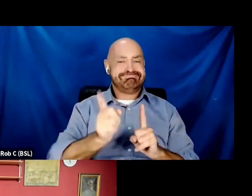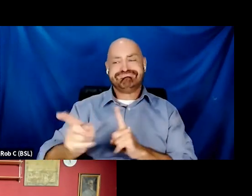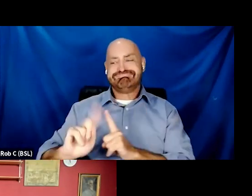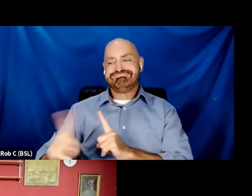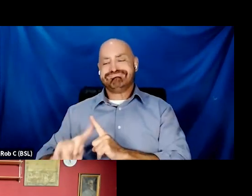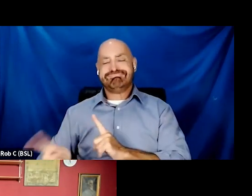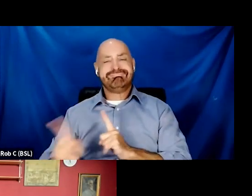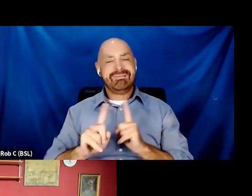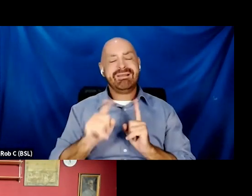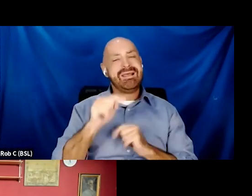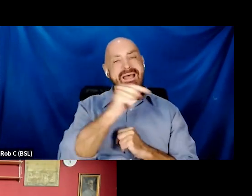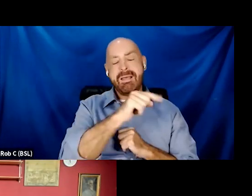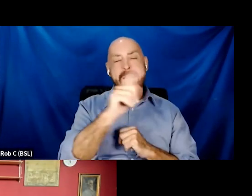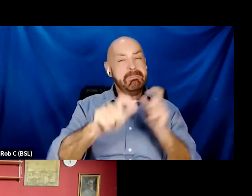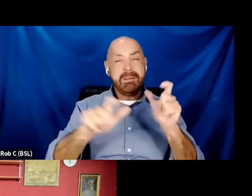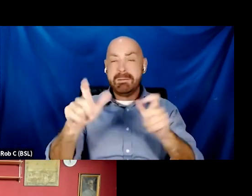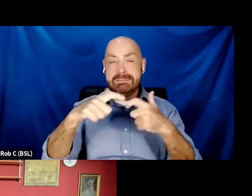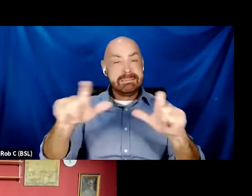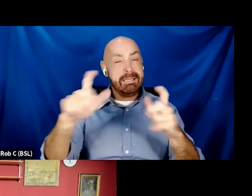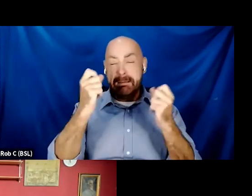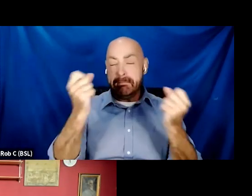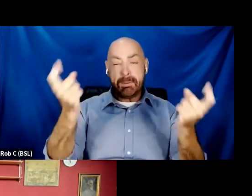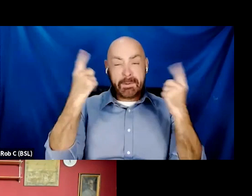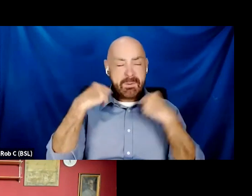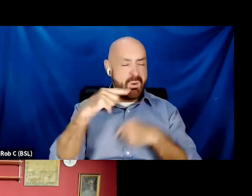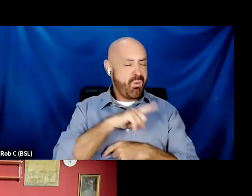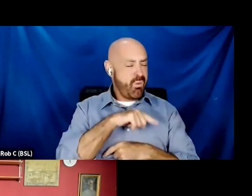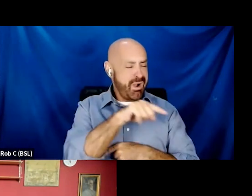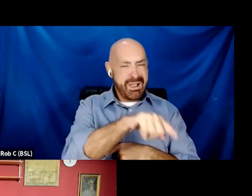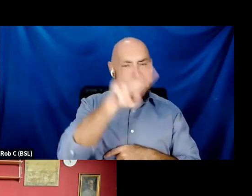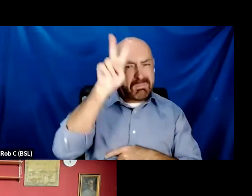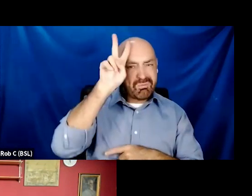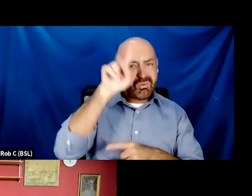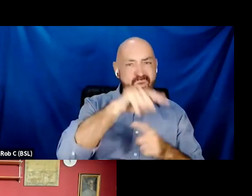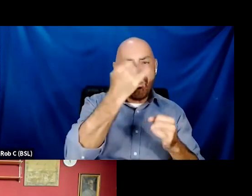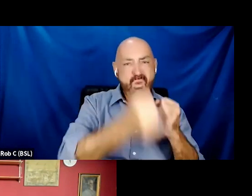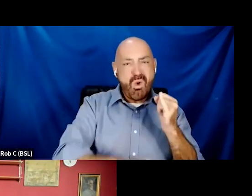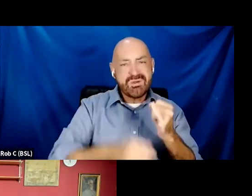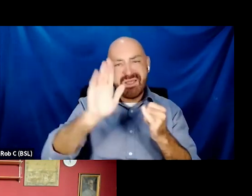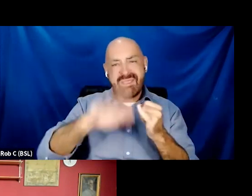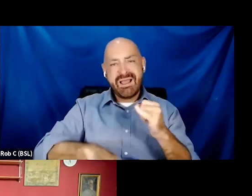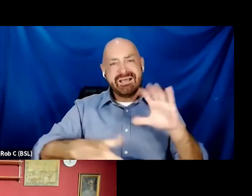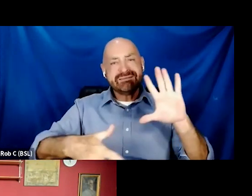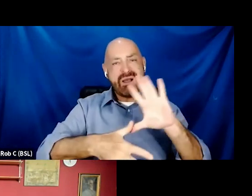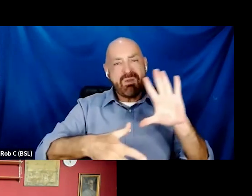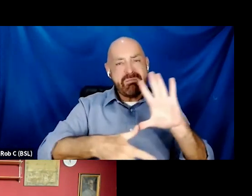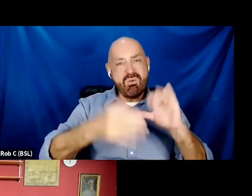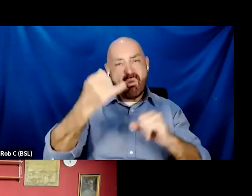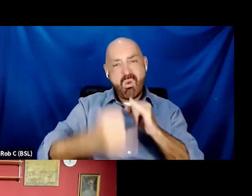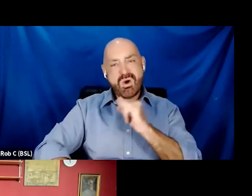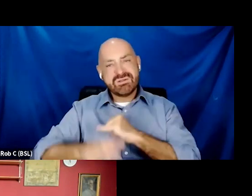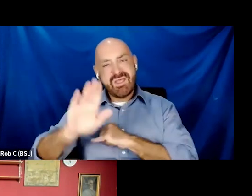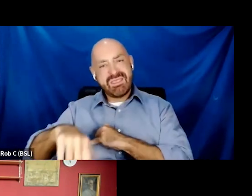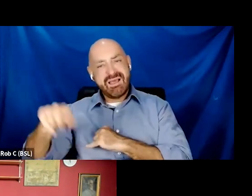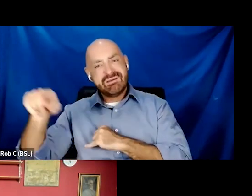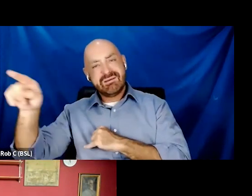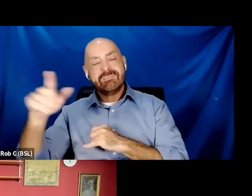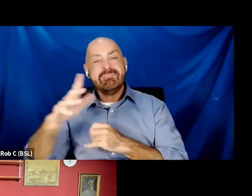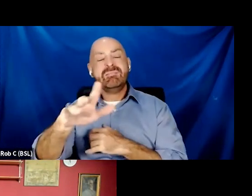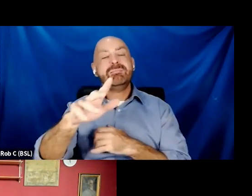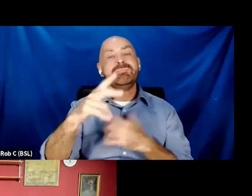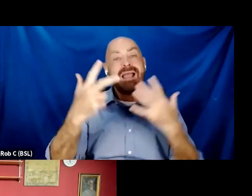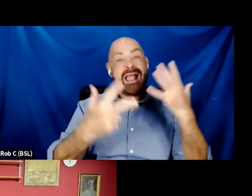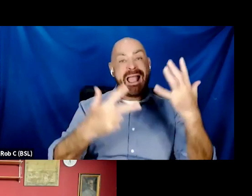do not understand. Why was it worse in Peru and South America, and why in 18 countries